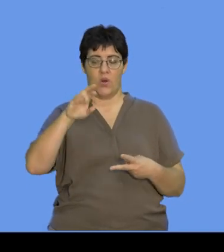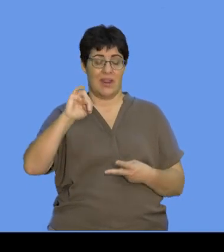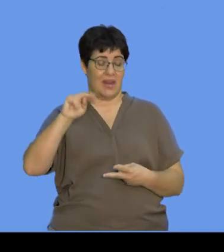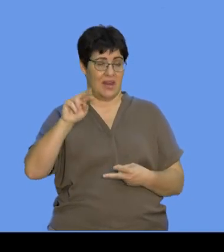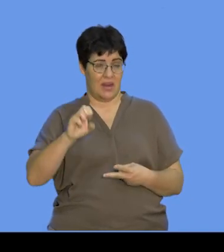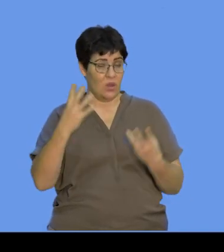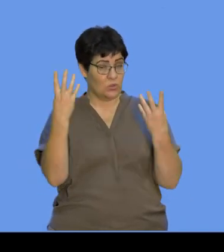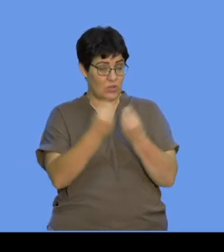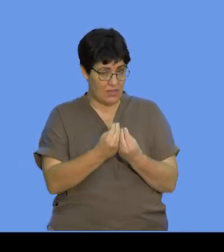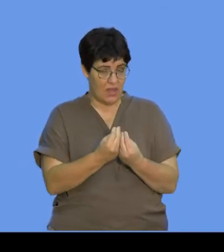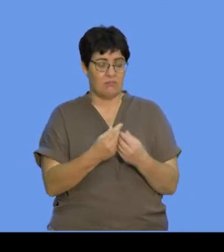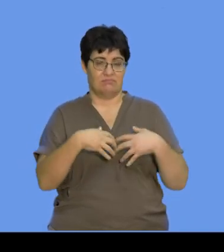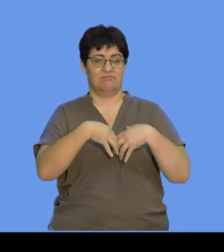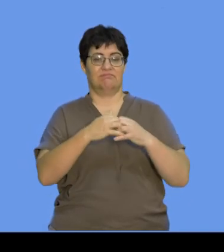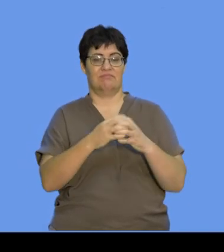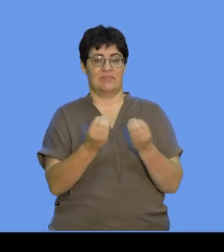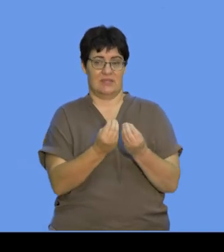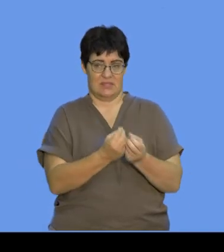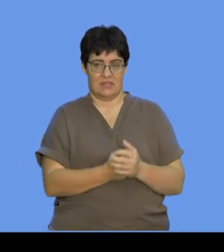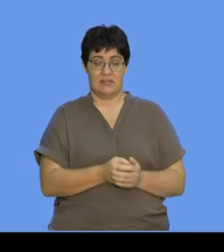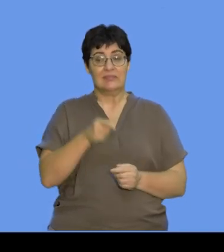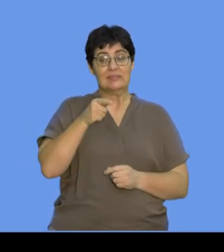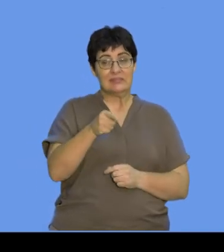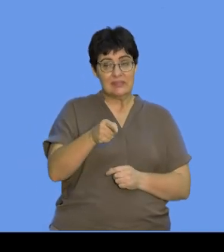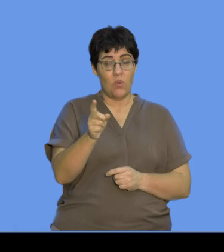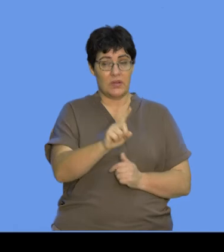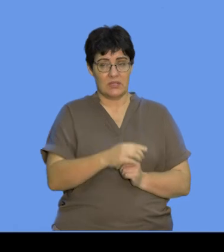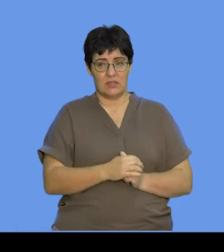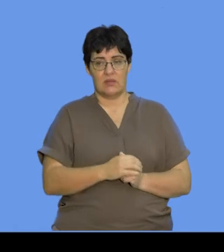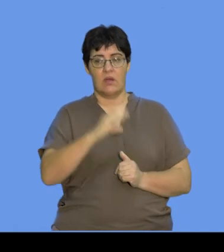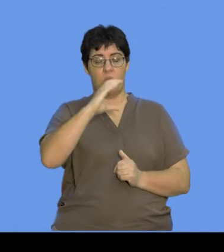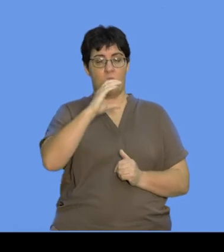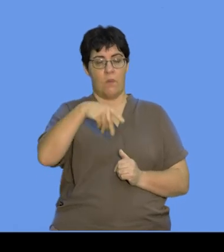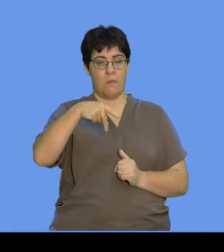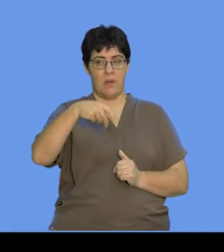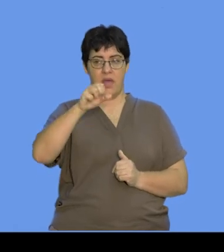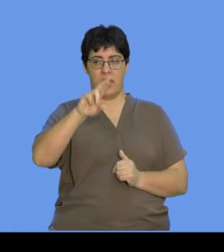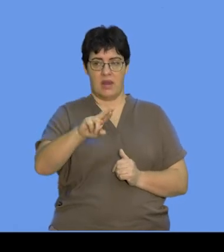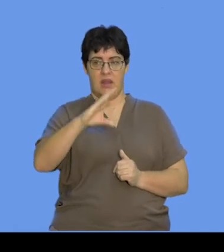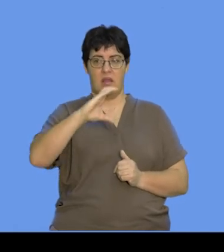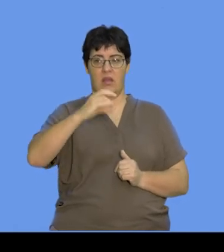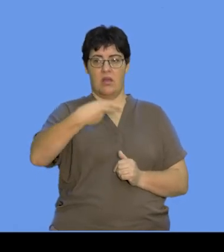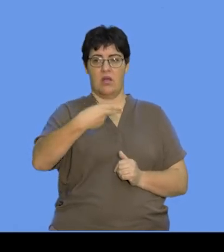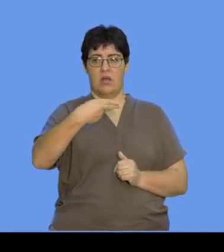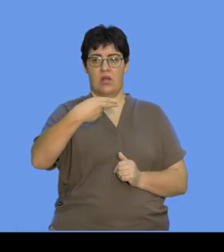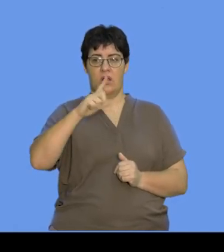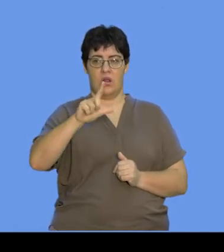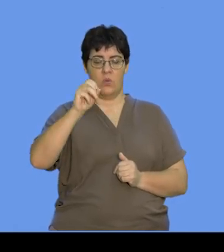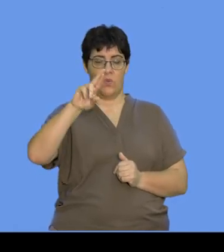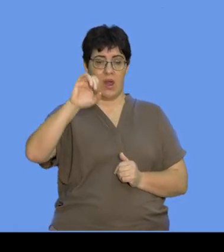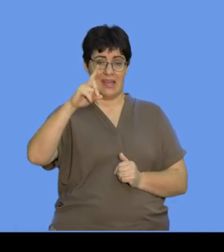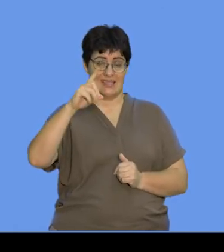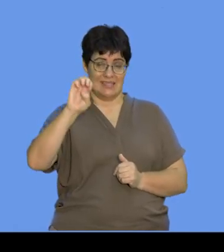can form a substance, okay? That substance is actually copper chloride, which is in solid form because it has